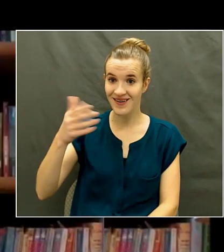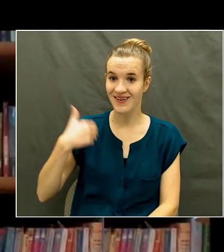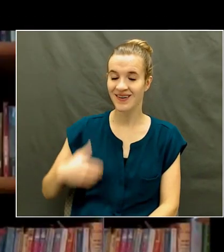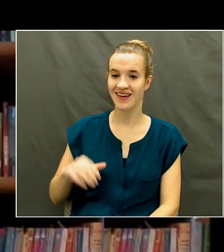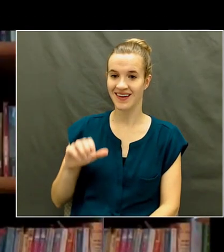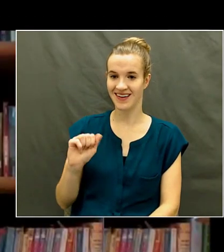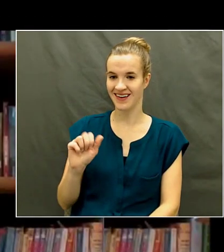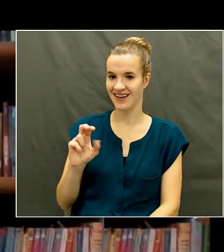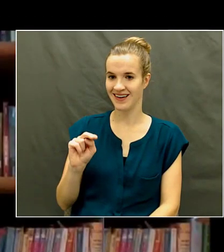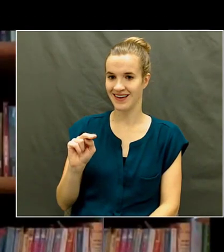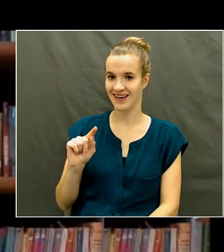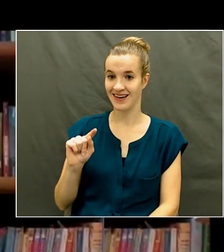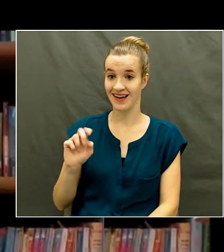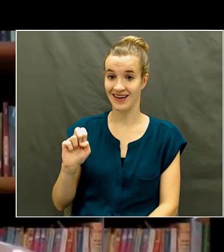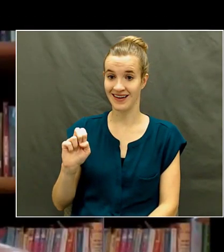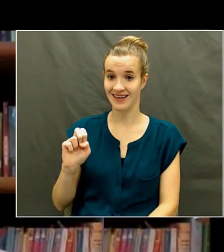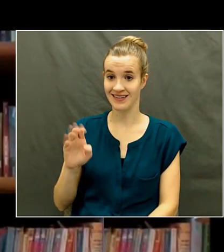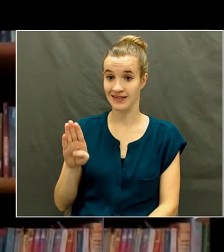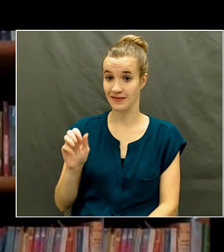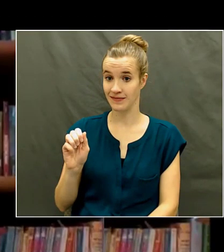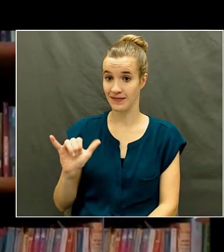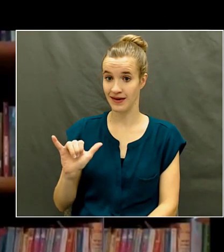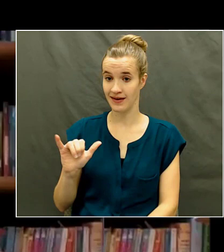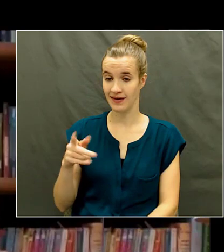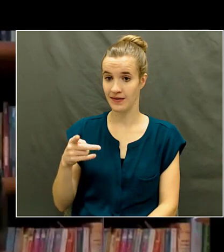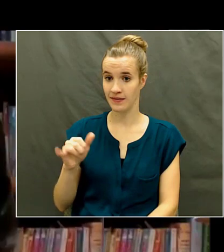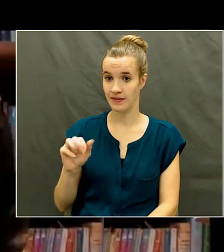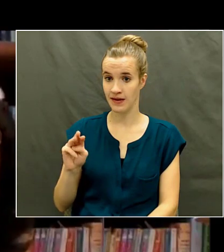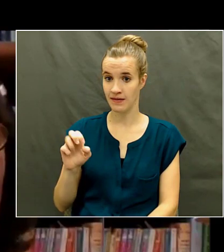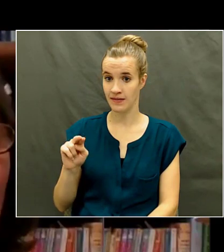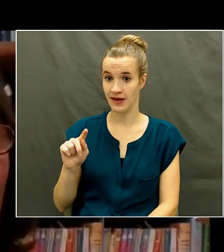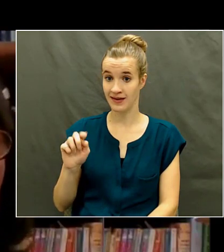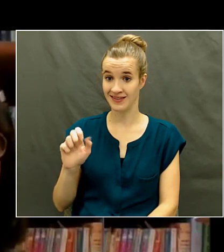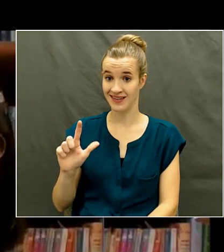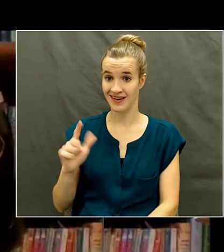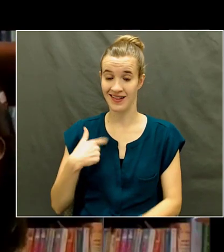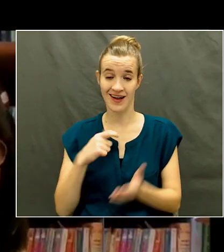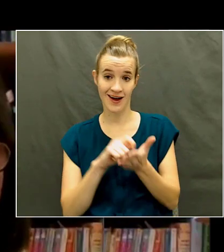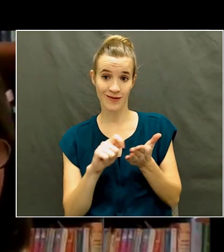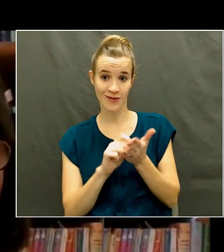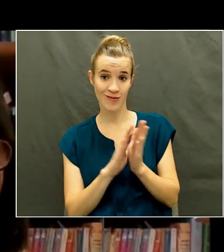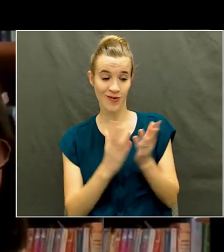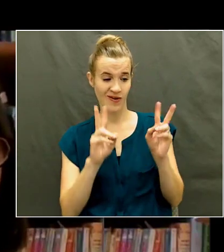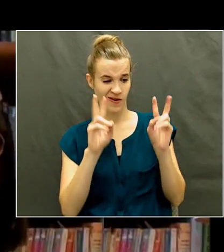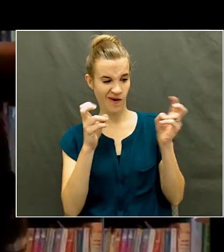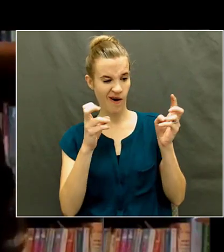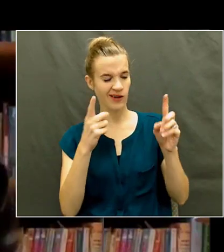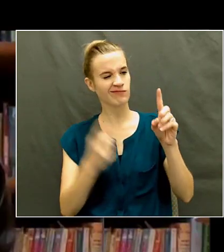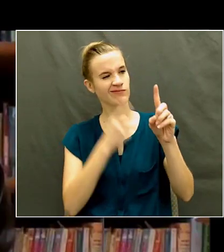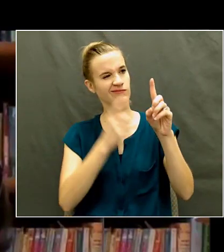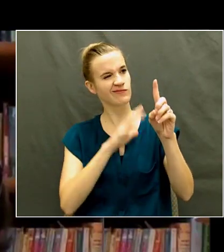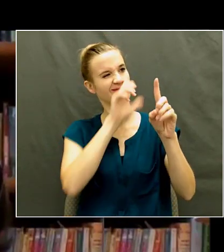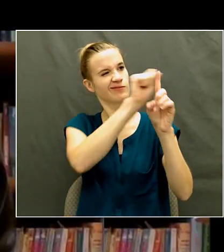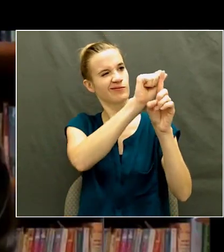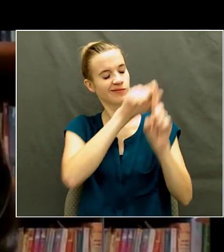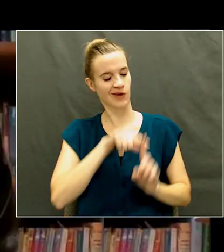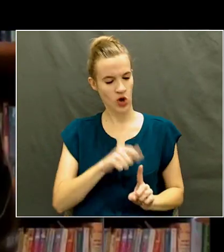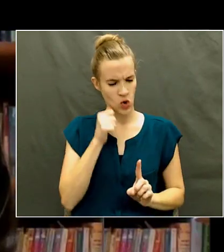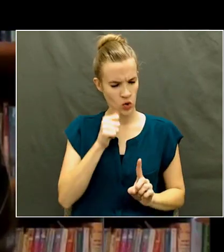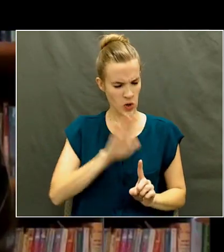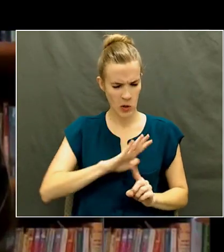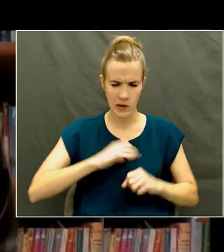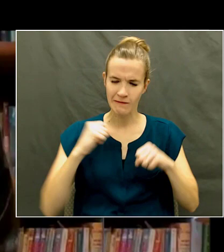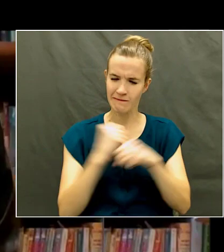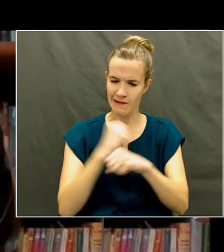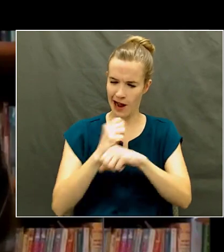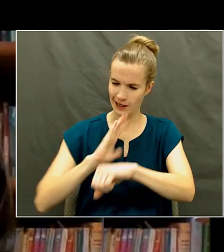Hi, my name's Annette Bay Pimentel. I'm the author of All the Way to the Top, How One Girl's